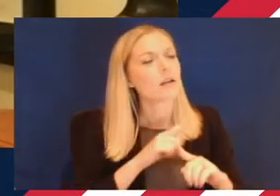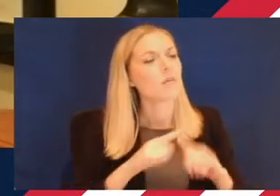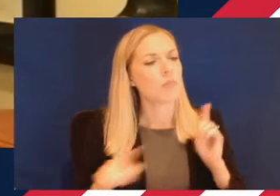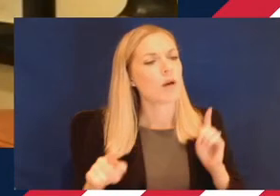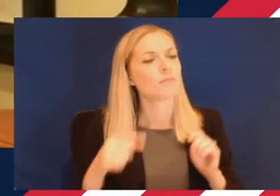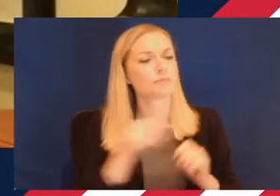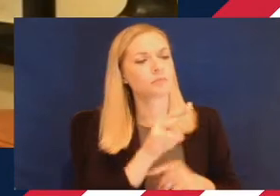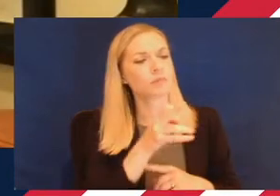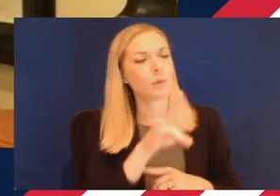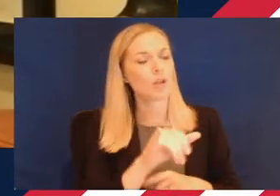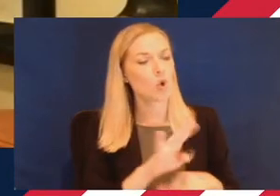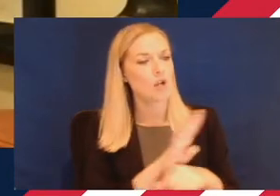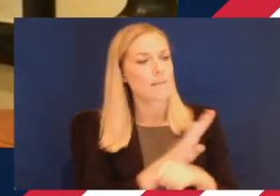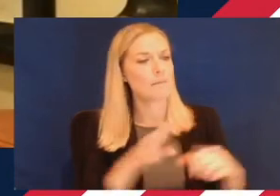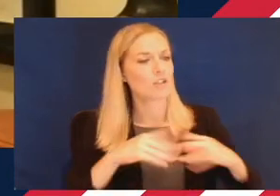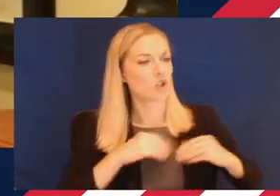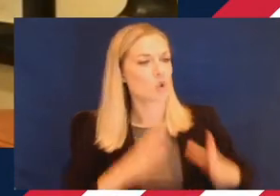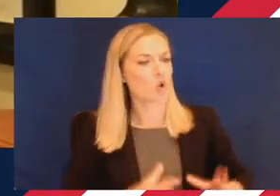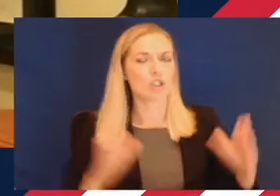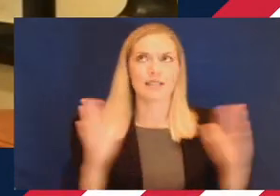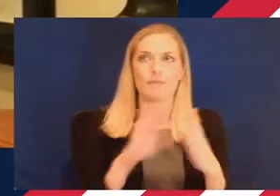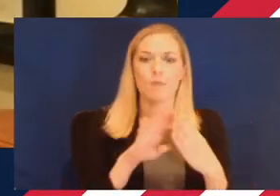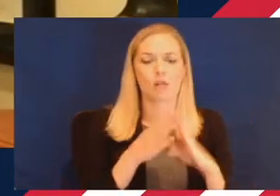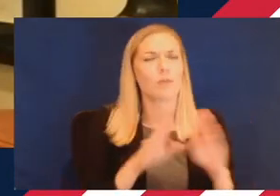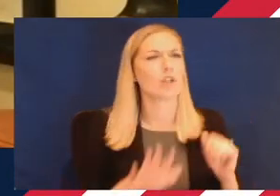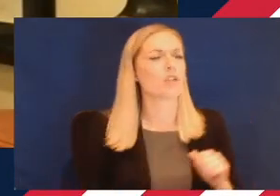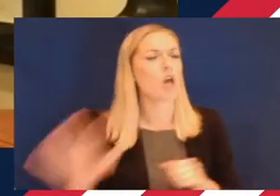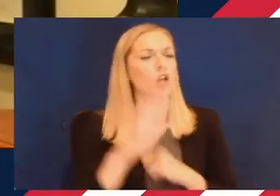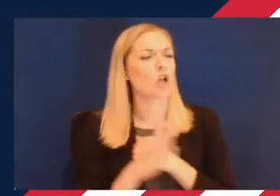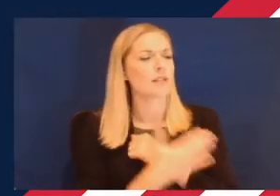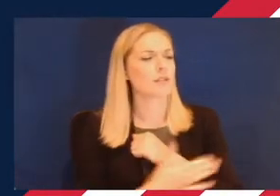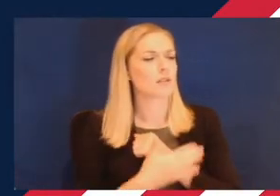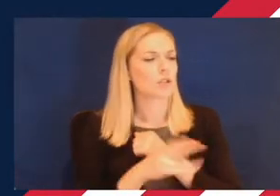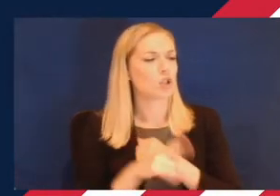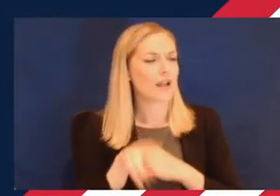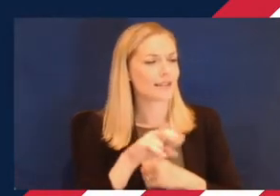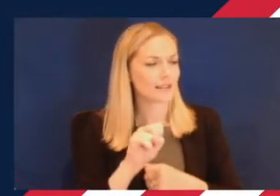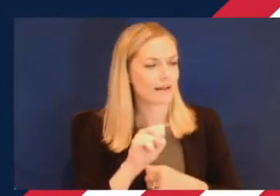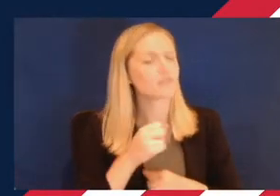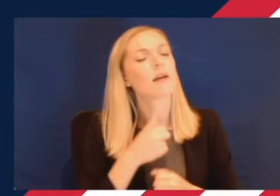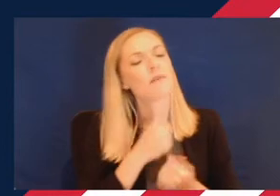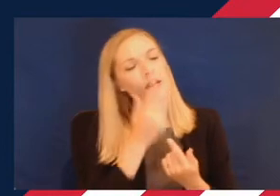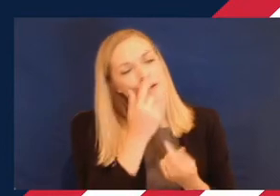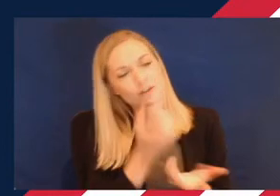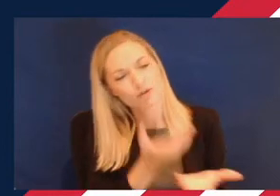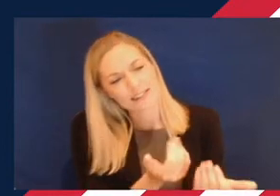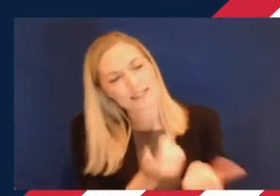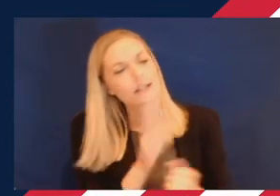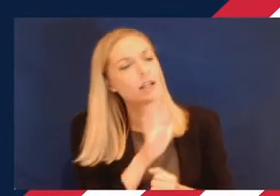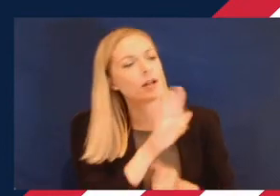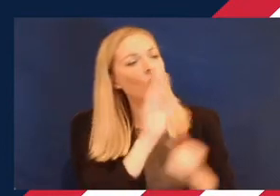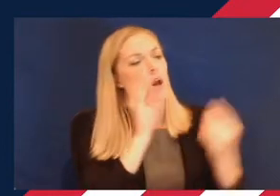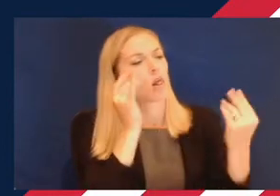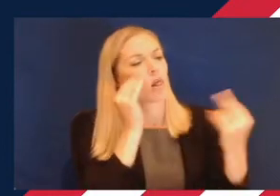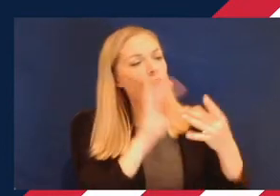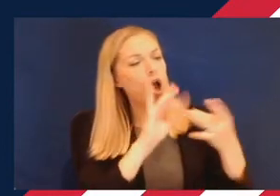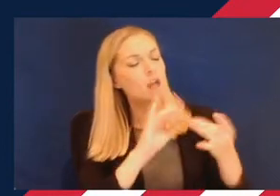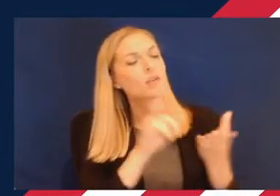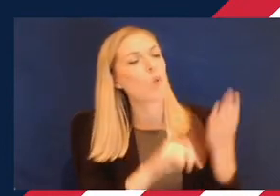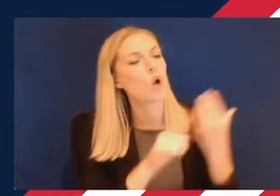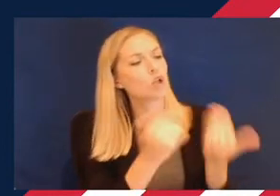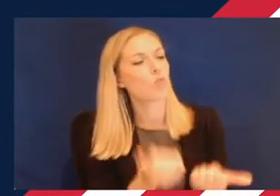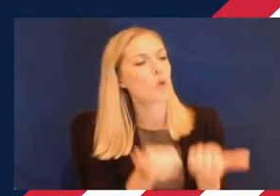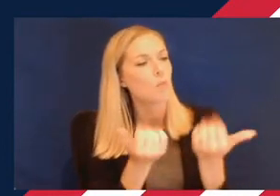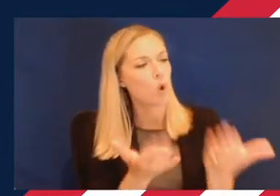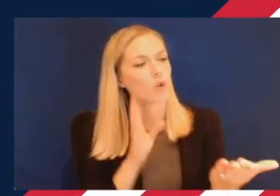and small communities all across the United States? I'd be very interested in your thoughts about whether or not what you proposed is applicable in rural